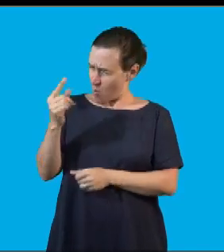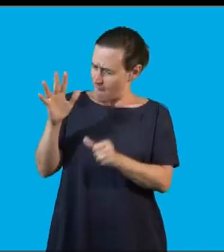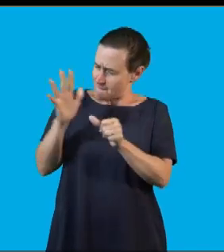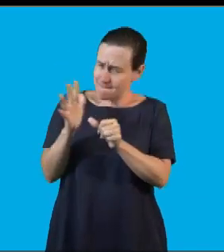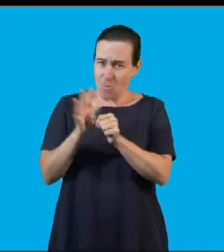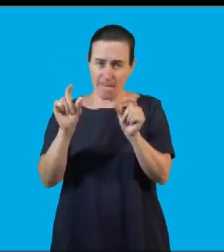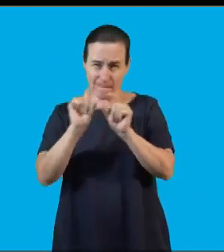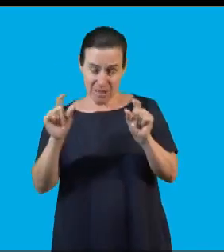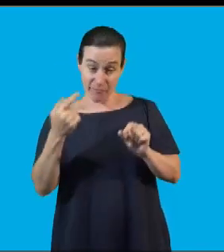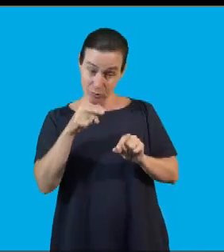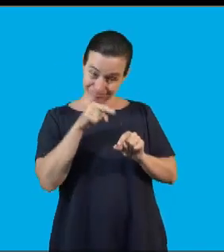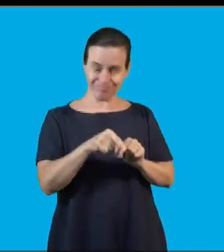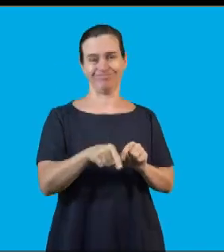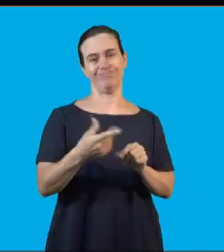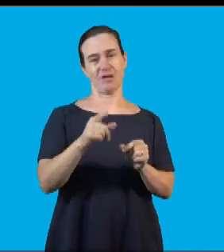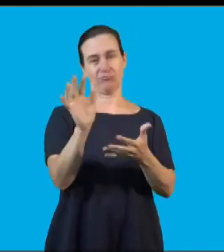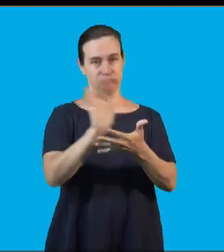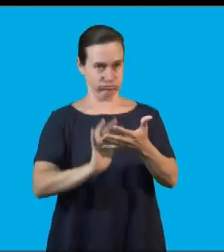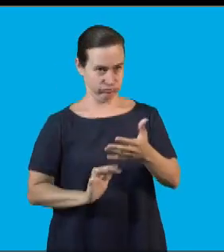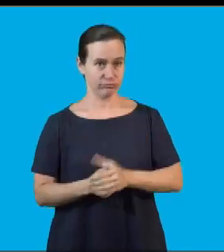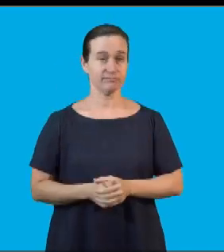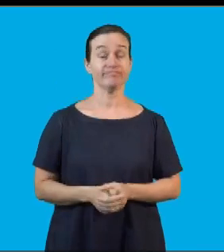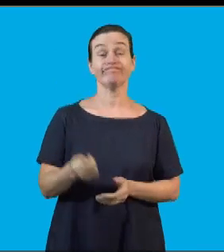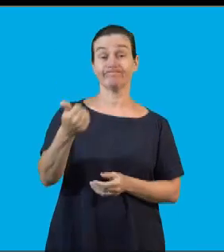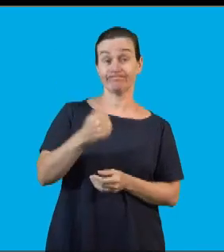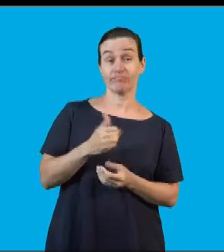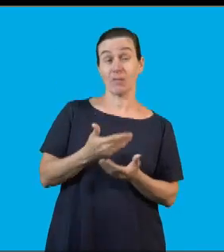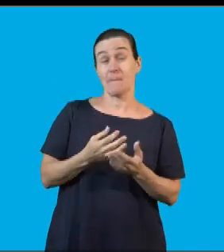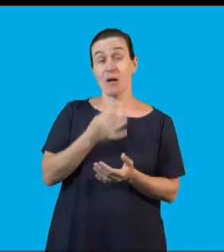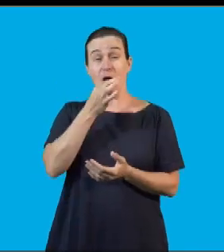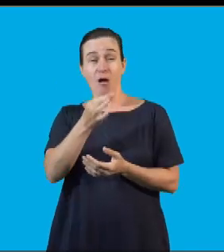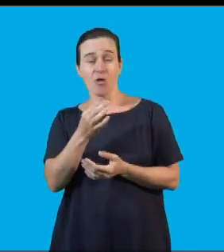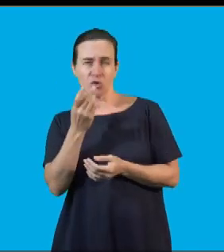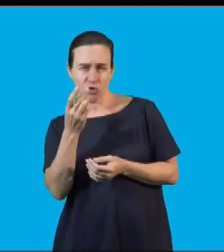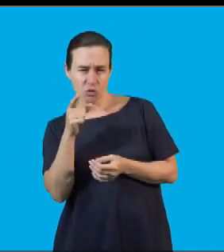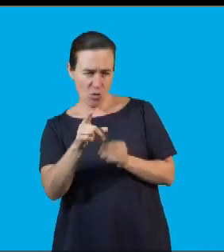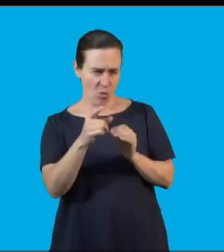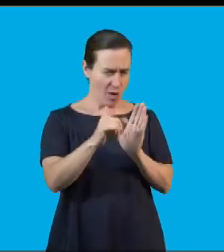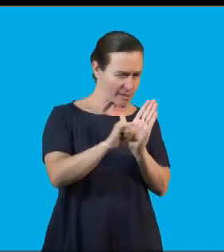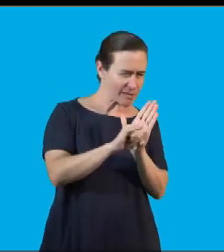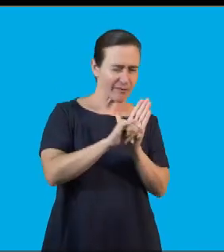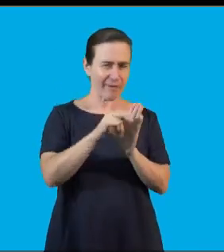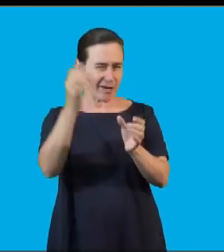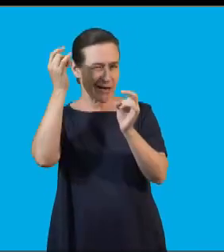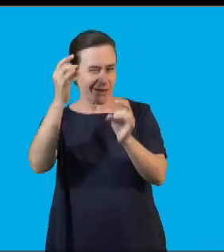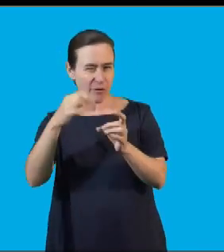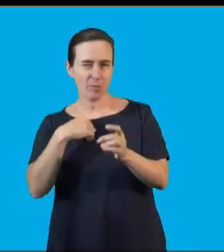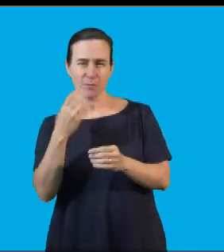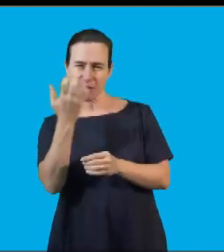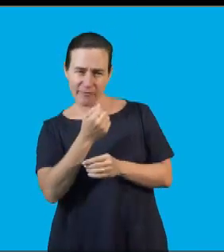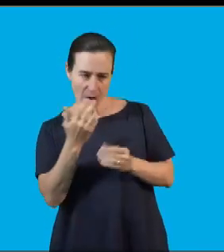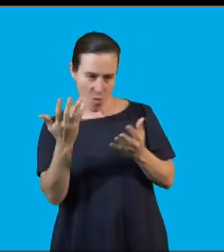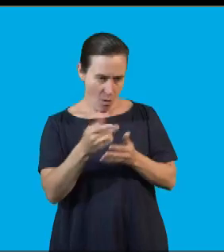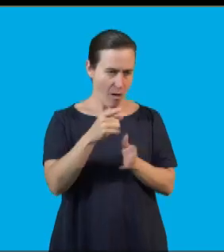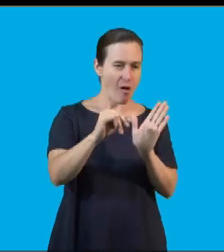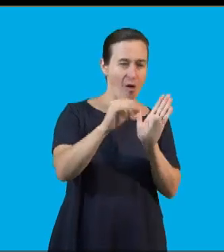message or the theme of the text. You will also be asked to find specific details. You will have to locate